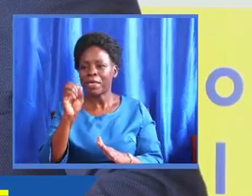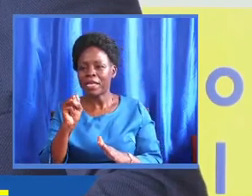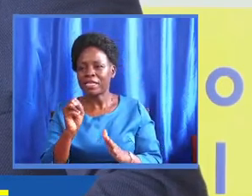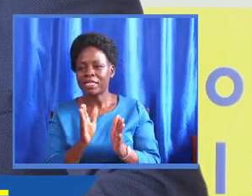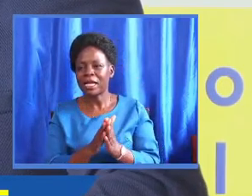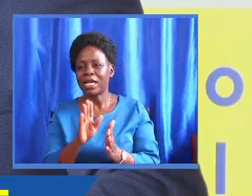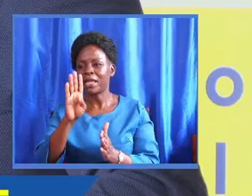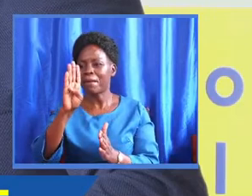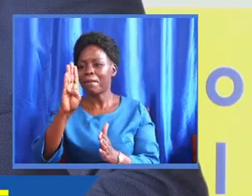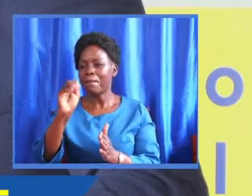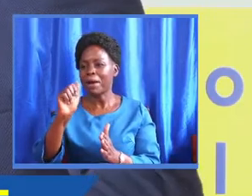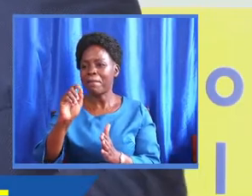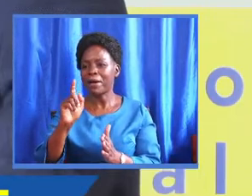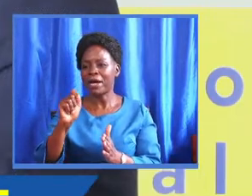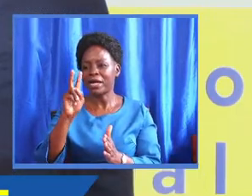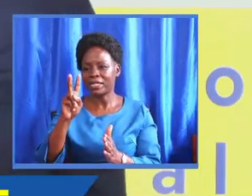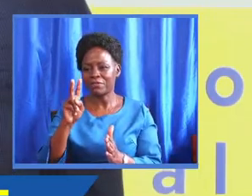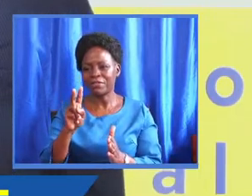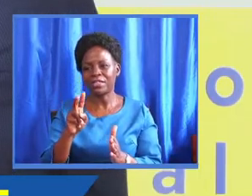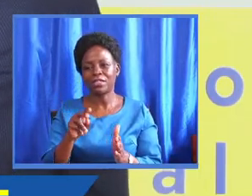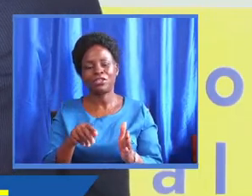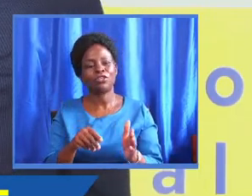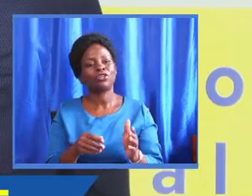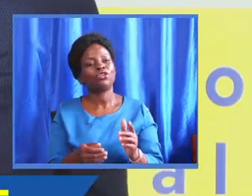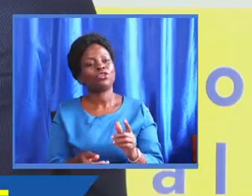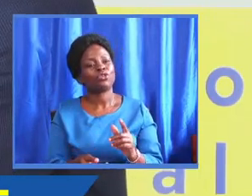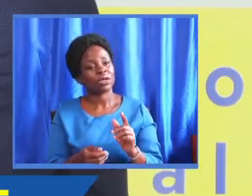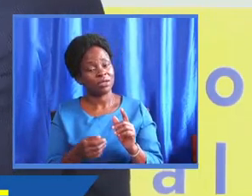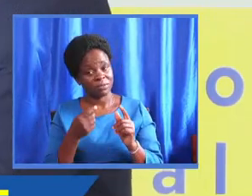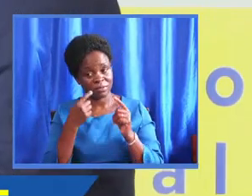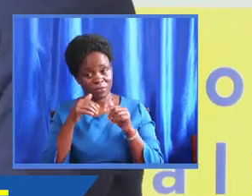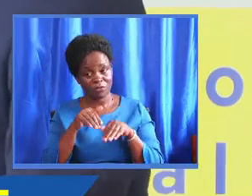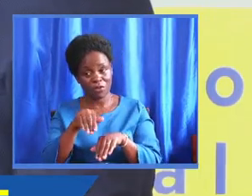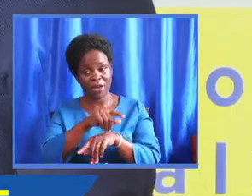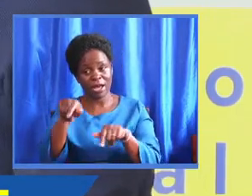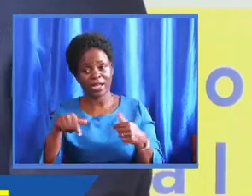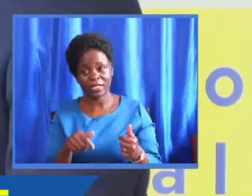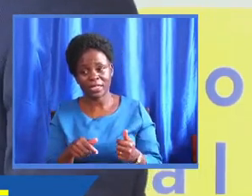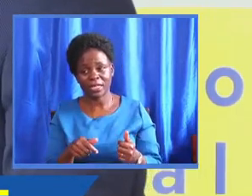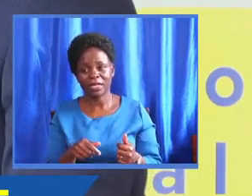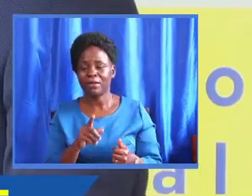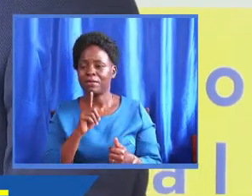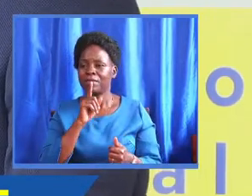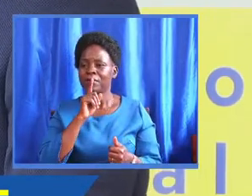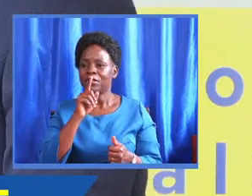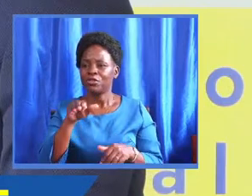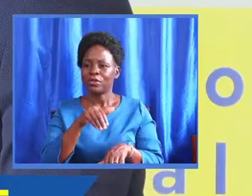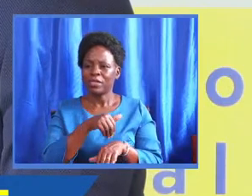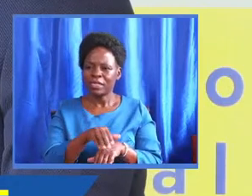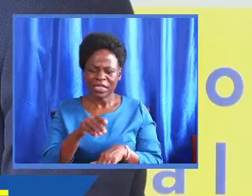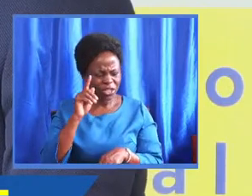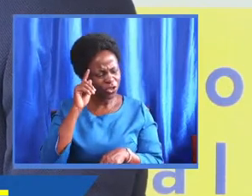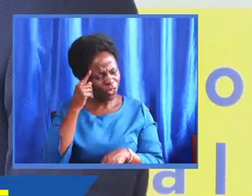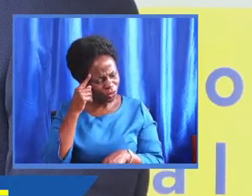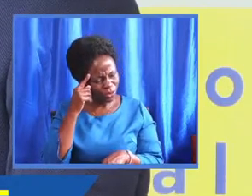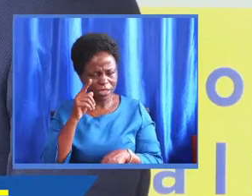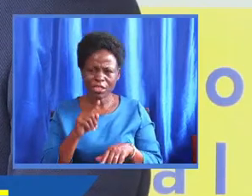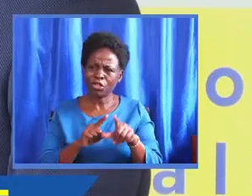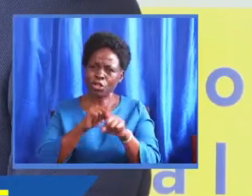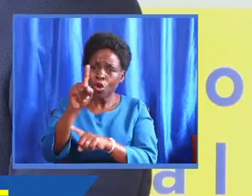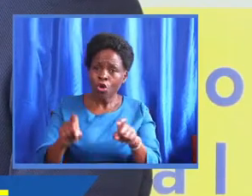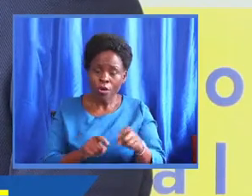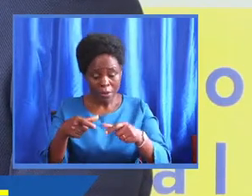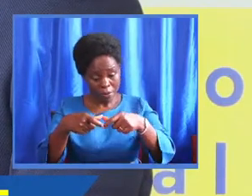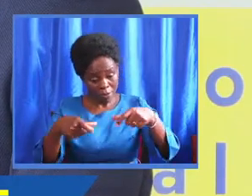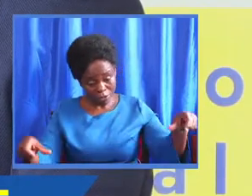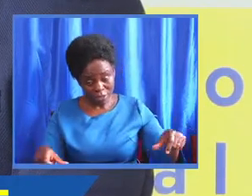Baba Television. You can catch the show there as well. Be sure to send in your thoughts, your questions. The panelists